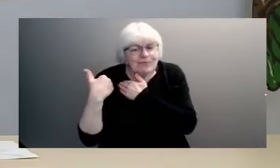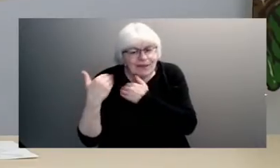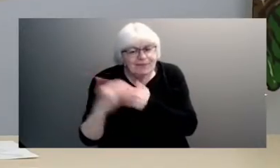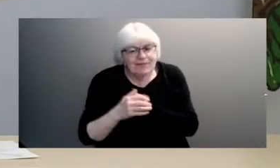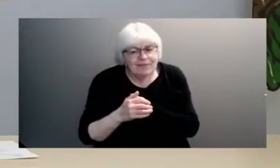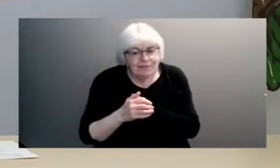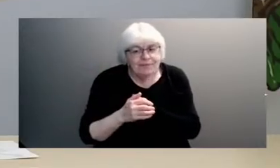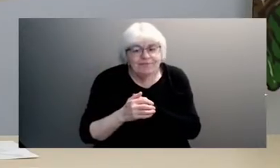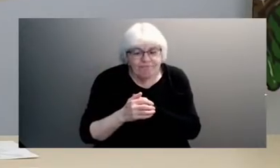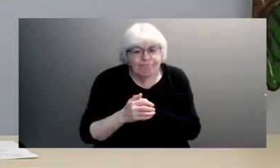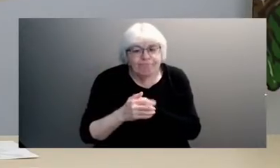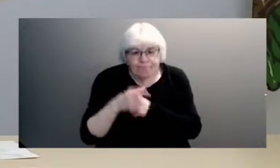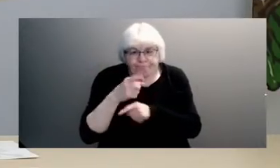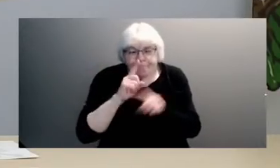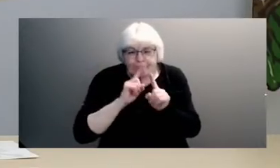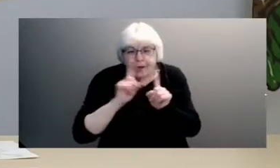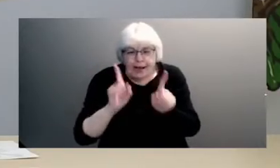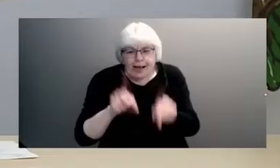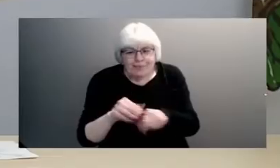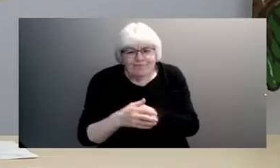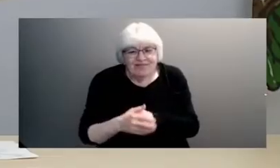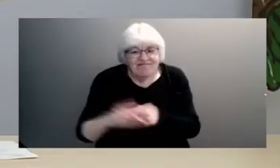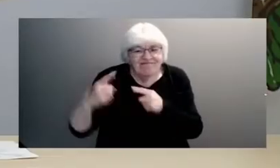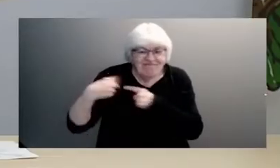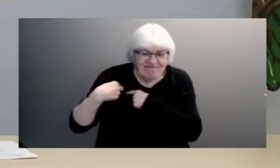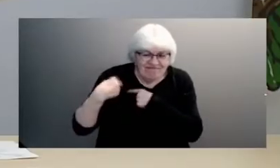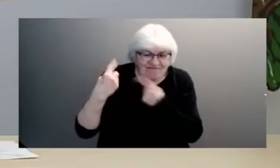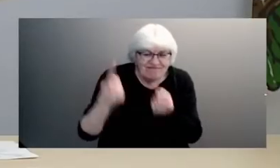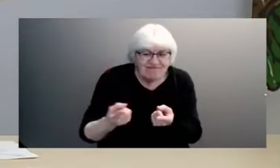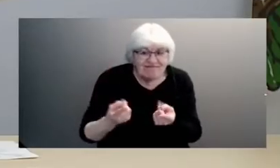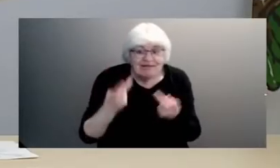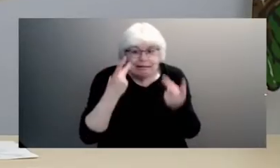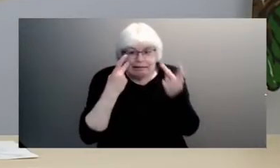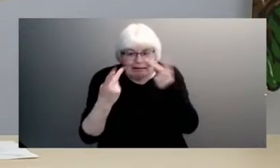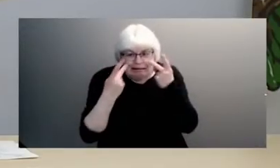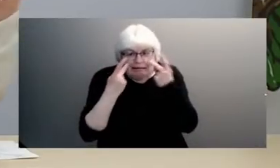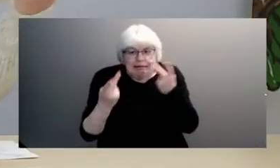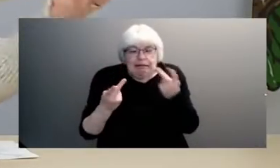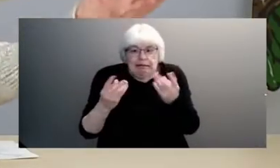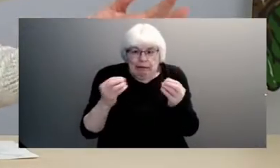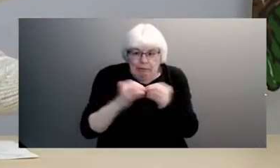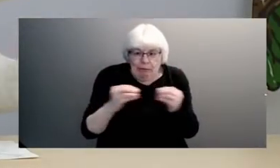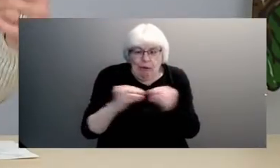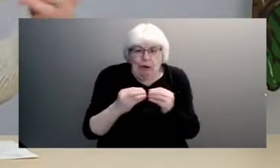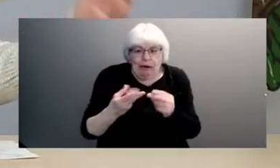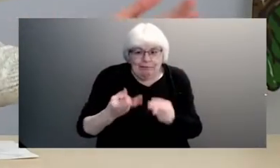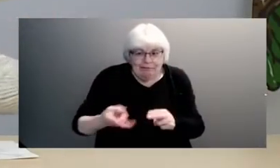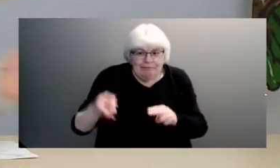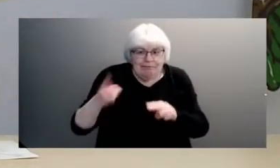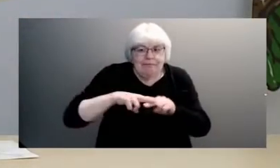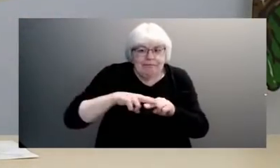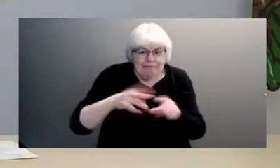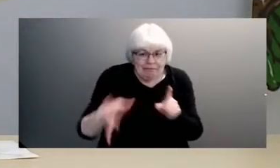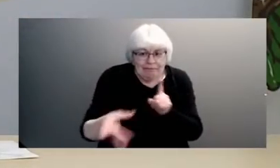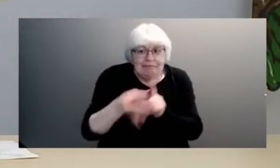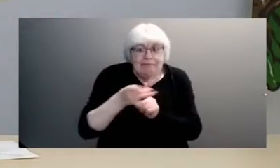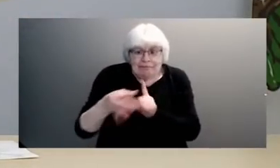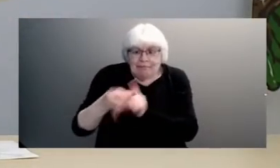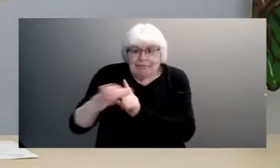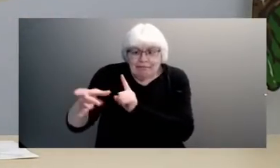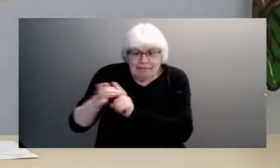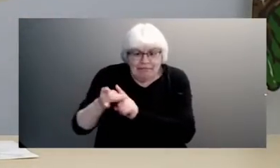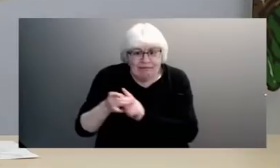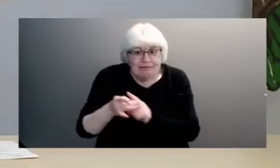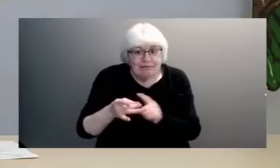more cases, or the last couple of weeks, where instead of me, the public health nurses, and the whole team calling